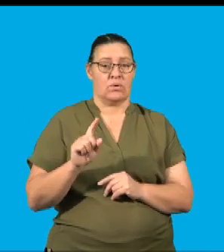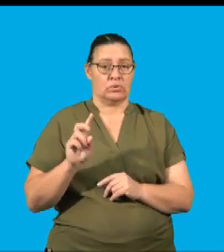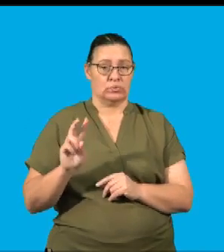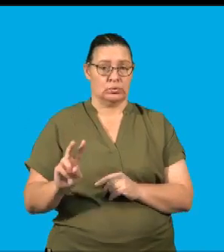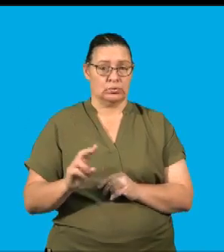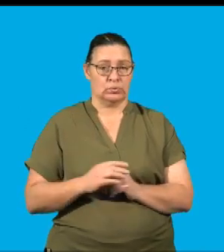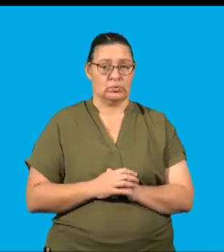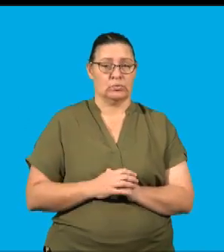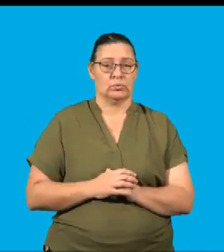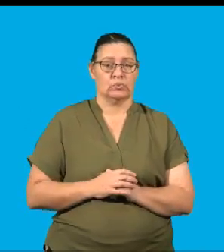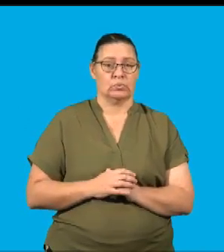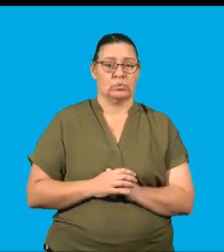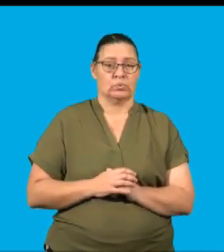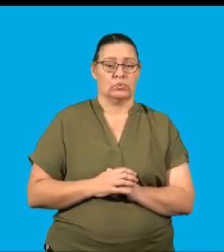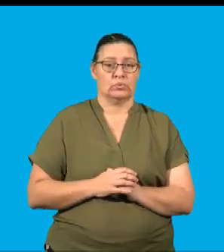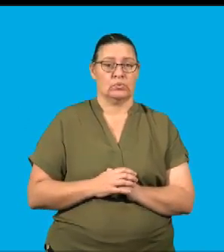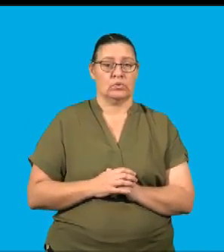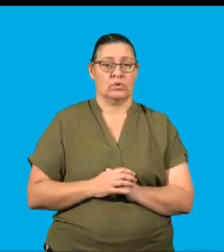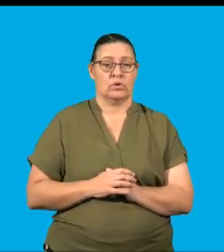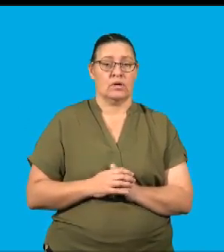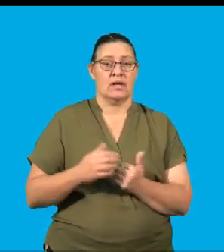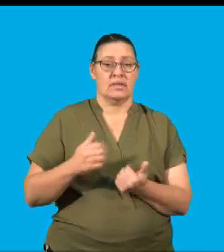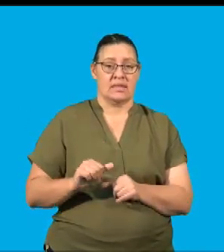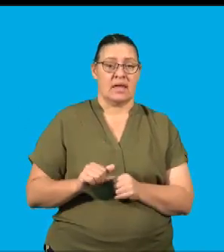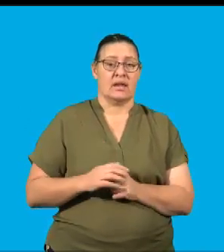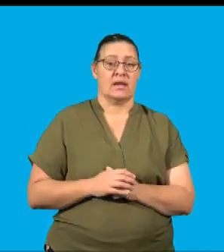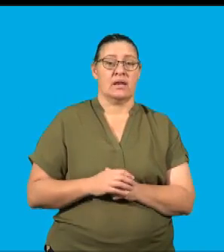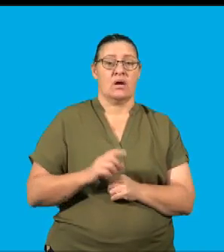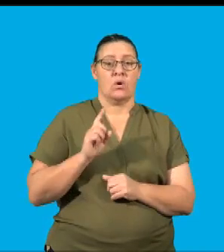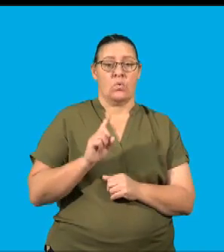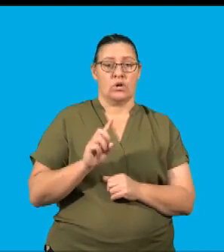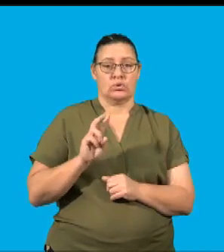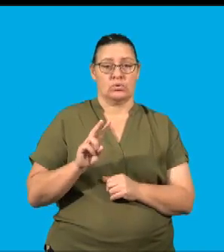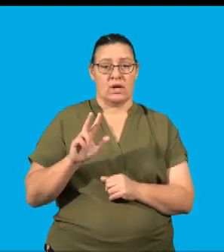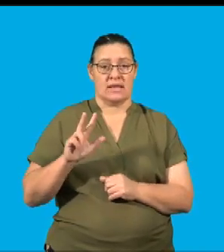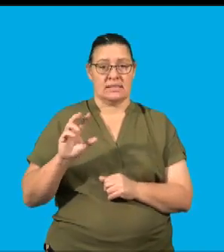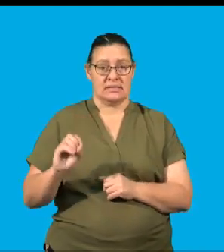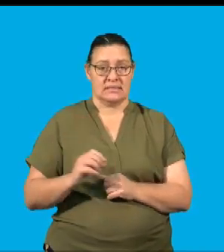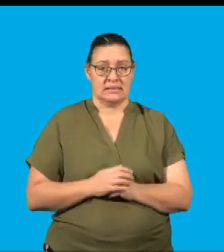is 612. The next value, it is